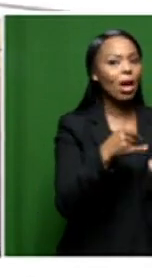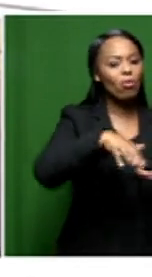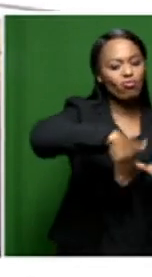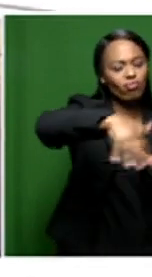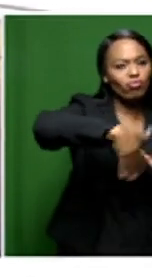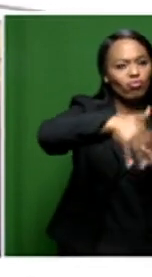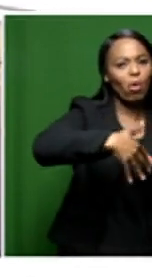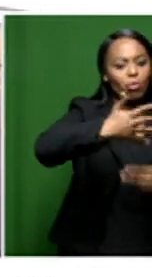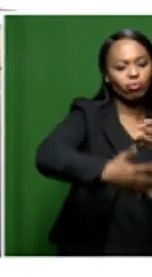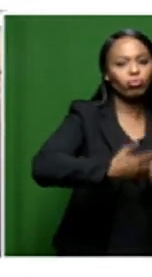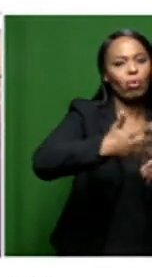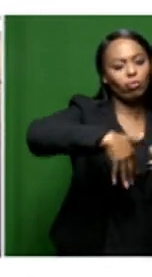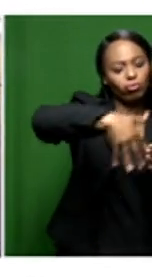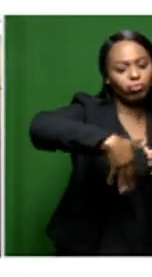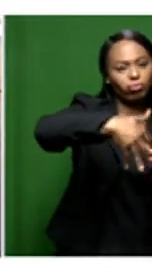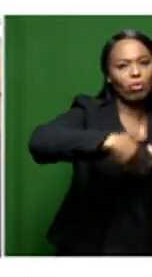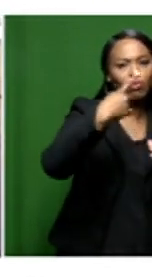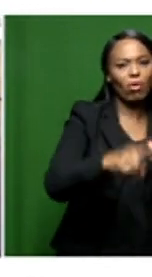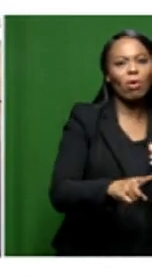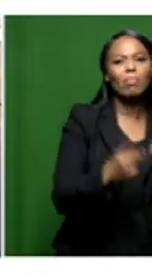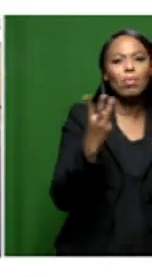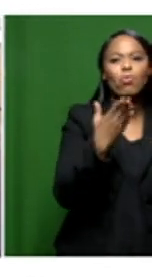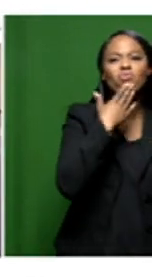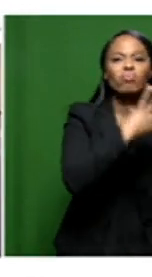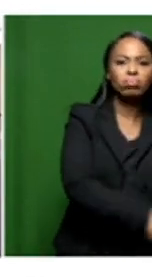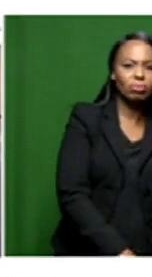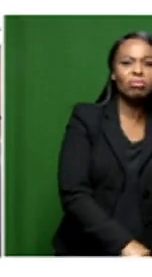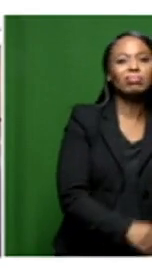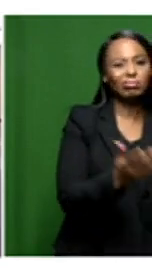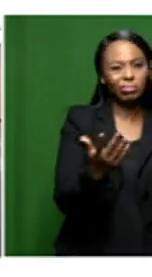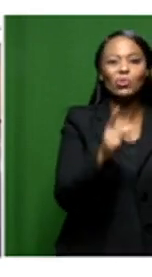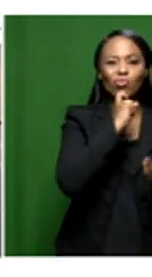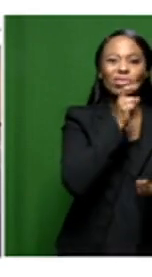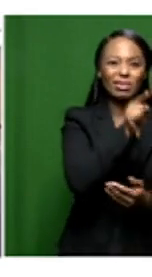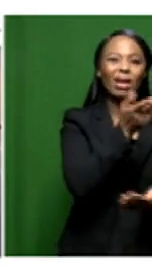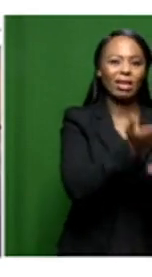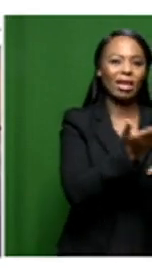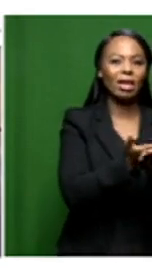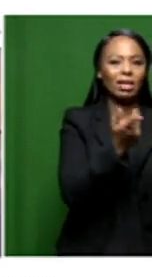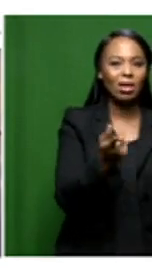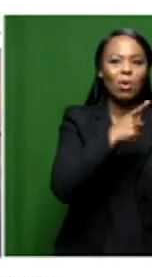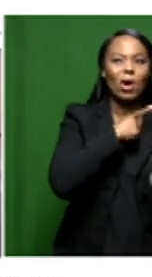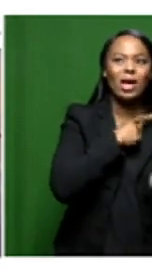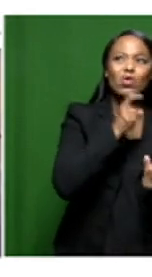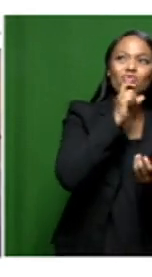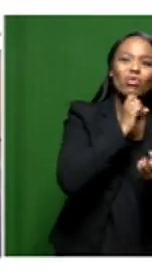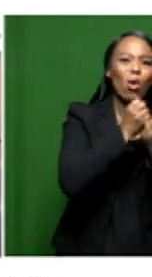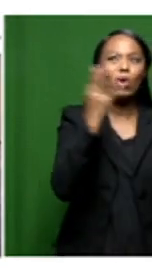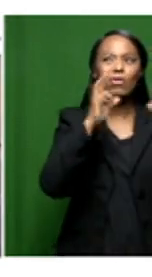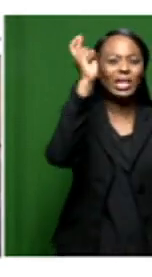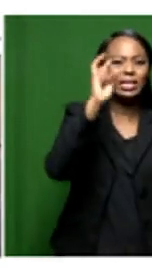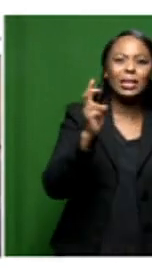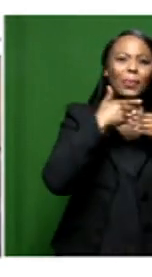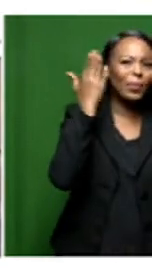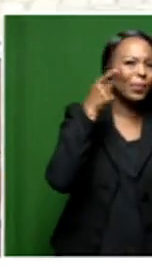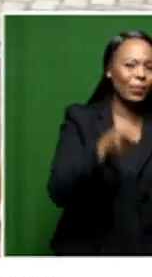is needed for low-income and displaced people around the world. And that's why, you know, with limited electricity supply, as well as it can also be used by any person that would